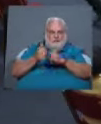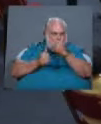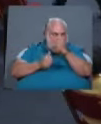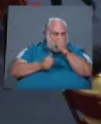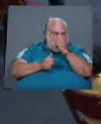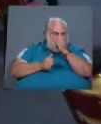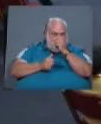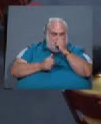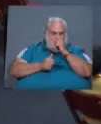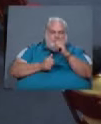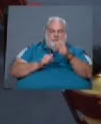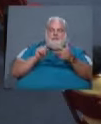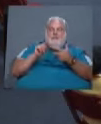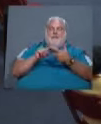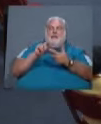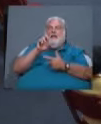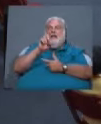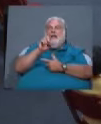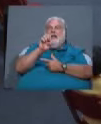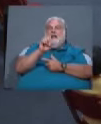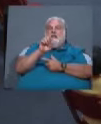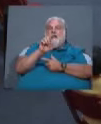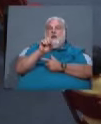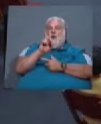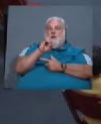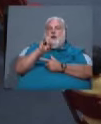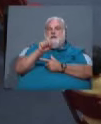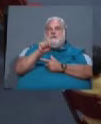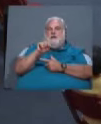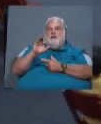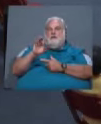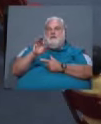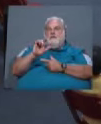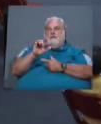Brooks. Dolores Floyd.